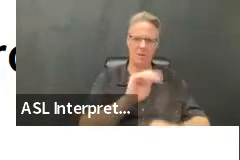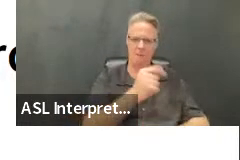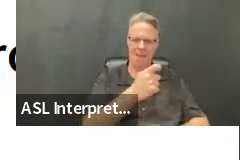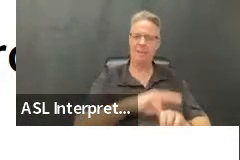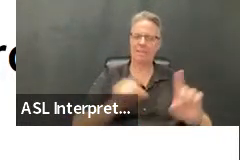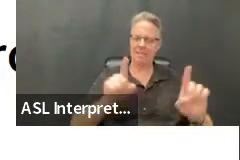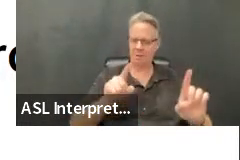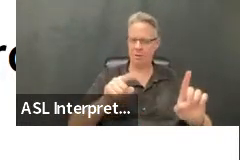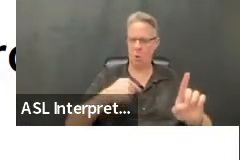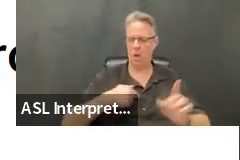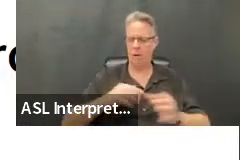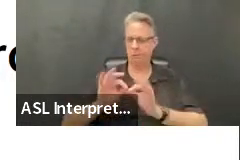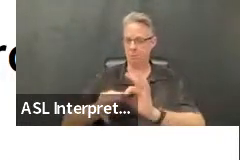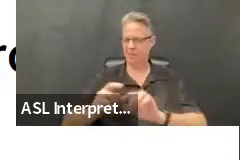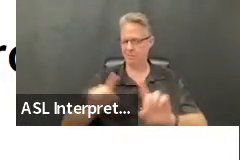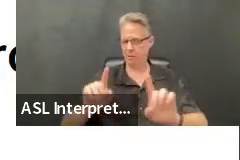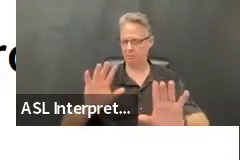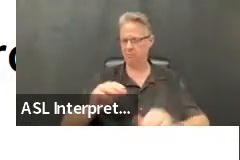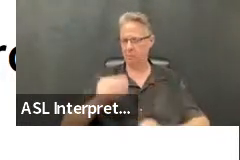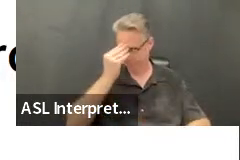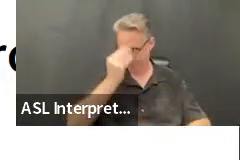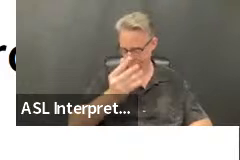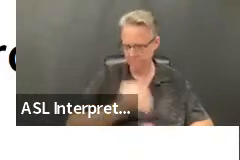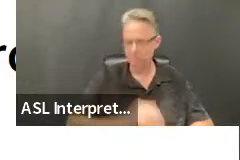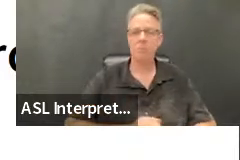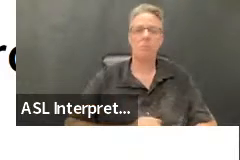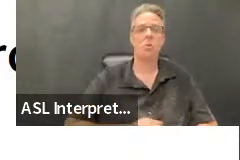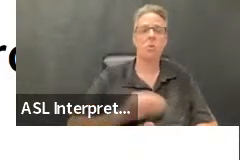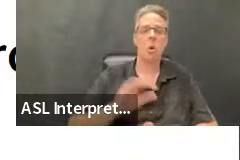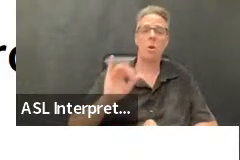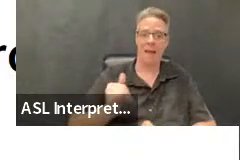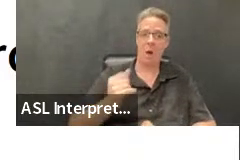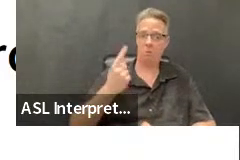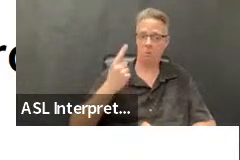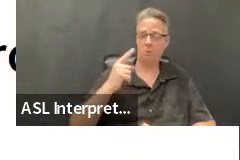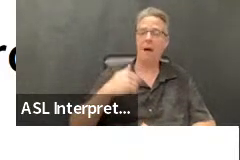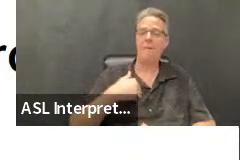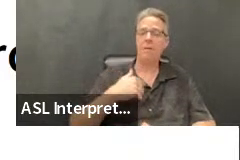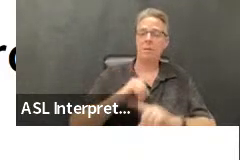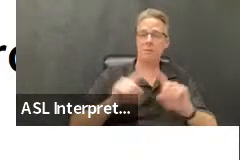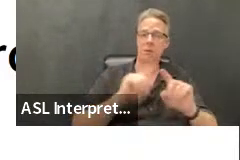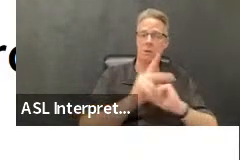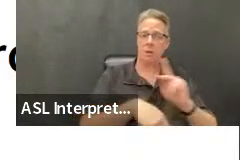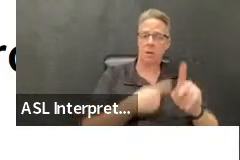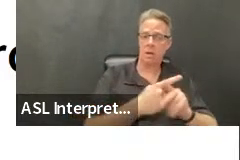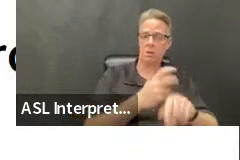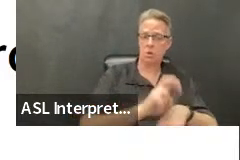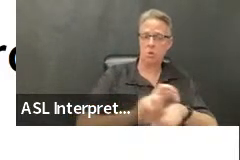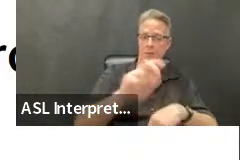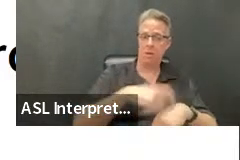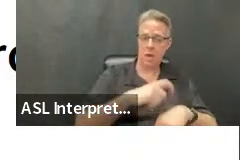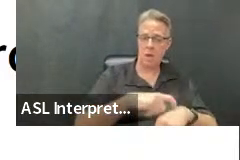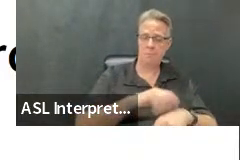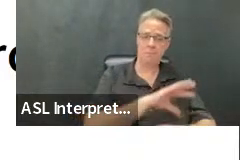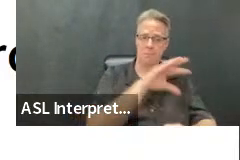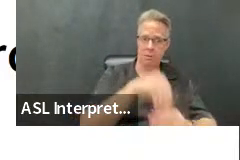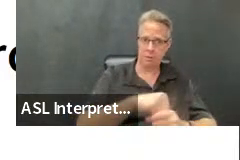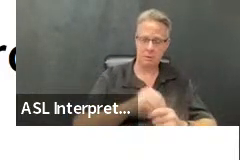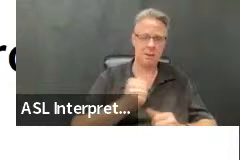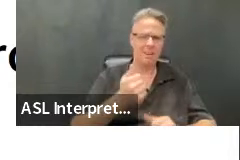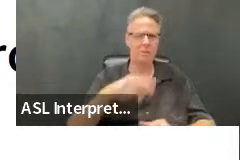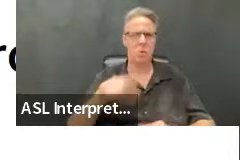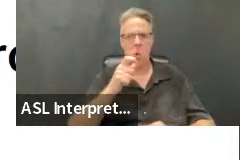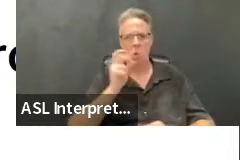where we are assuming bus rapid transit, there is some additional travel time that is built in because anybody